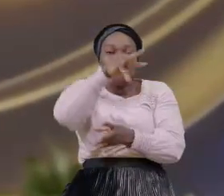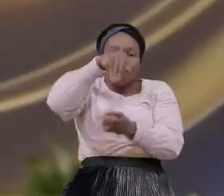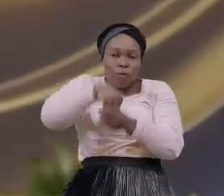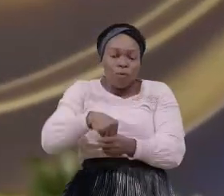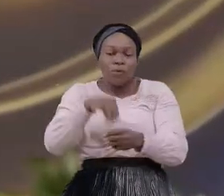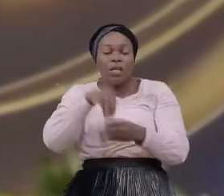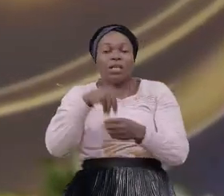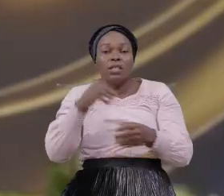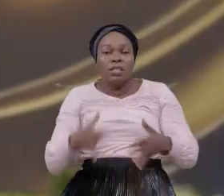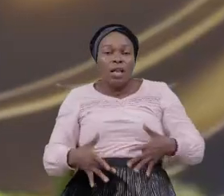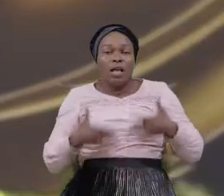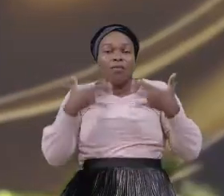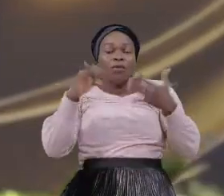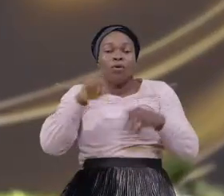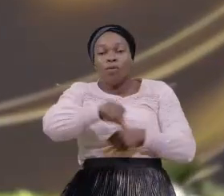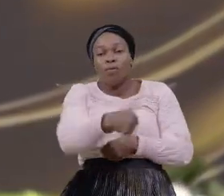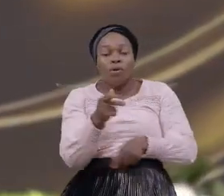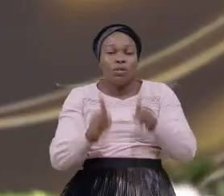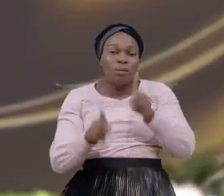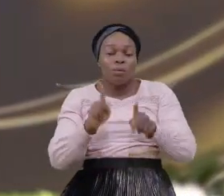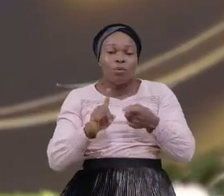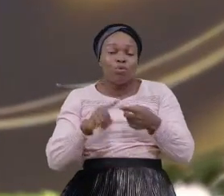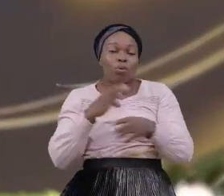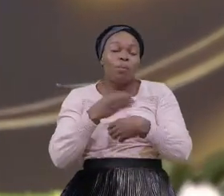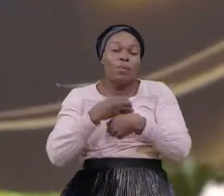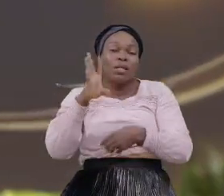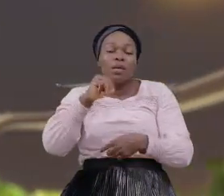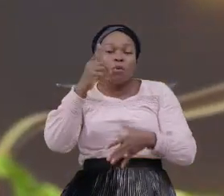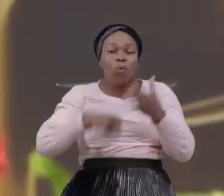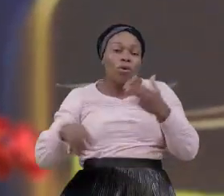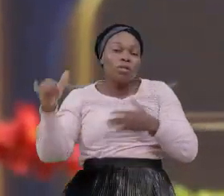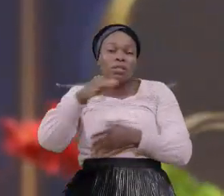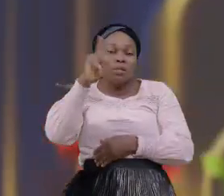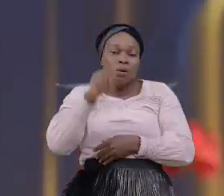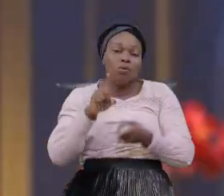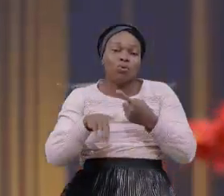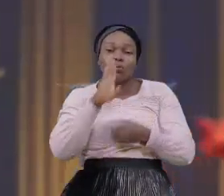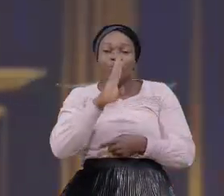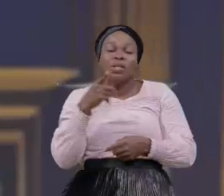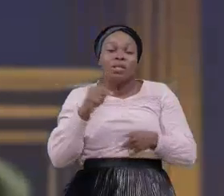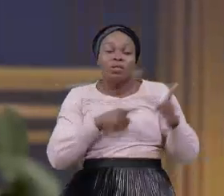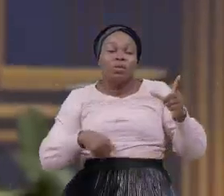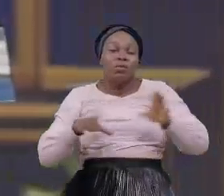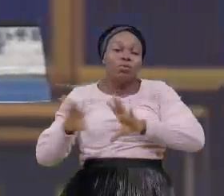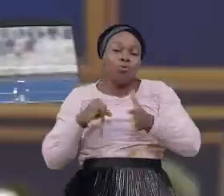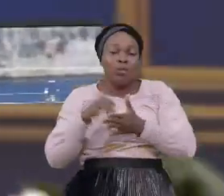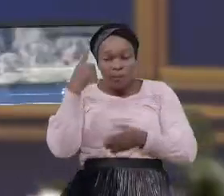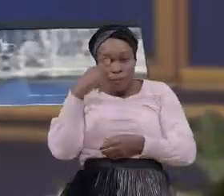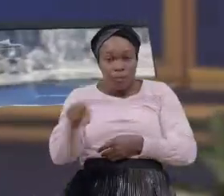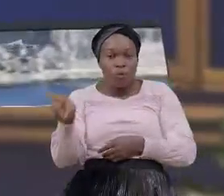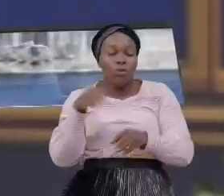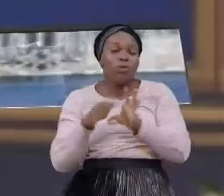them what they ought to be. The Lord will do it for you. New